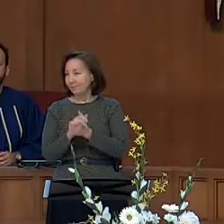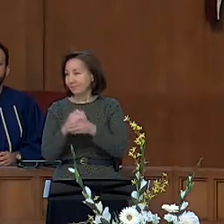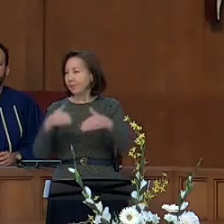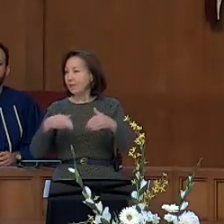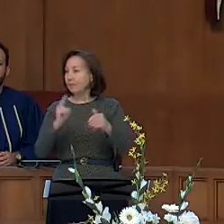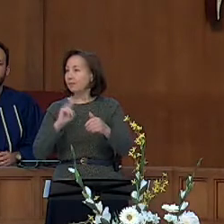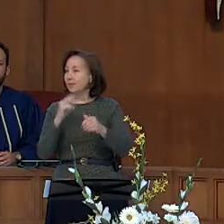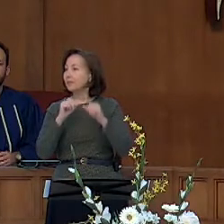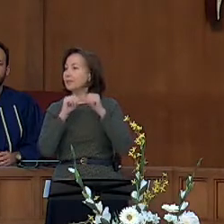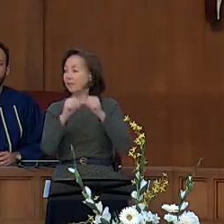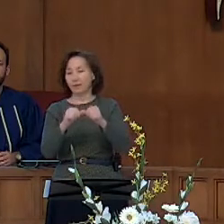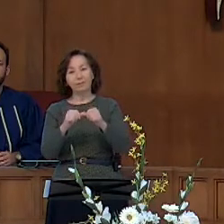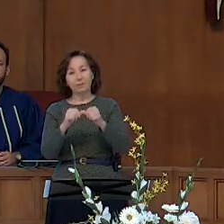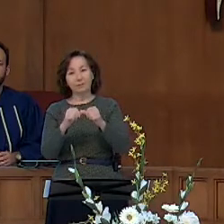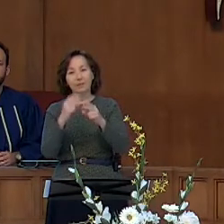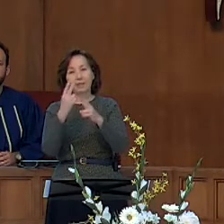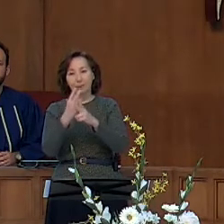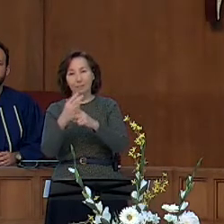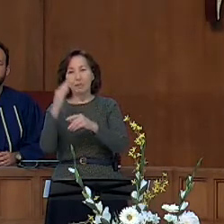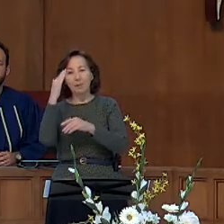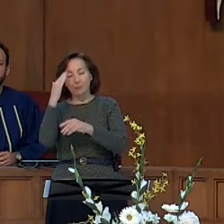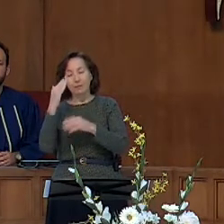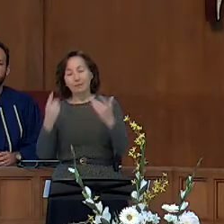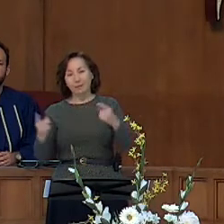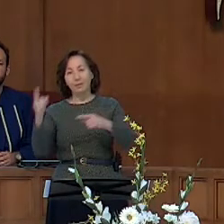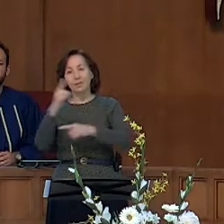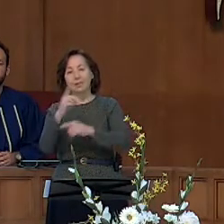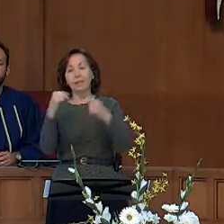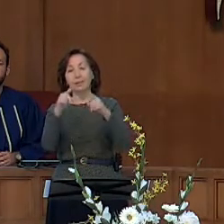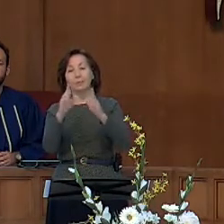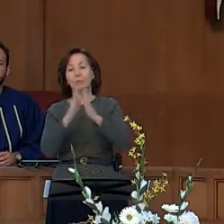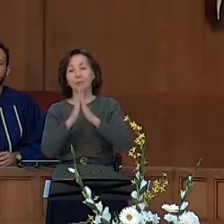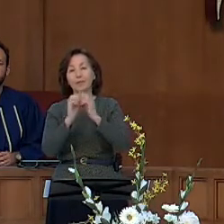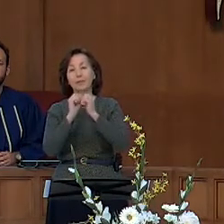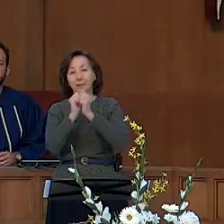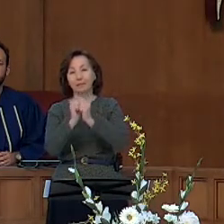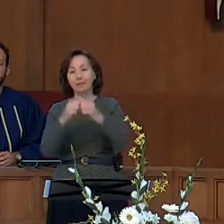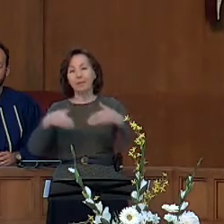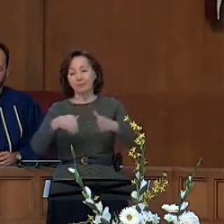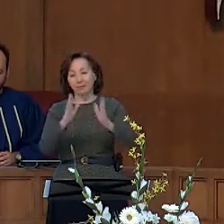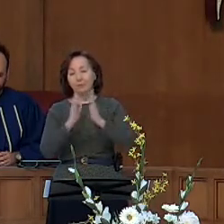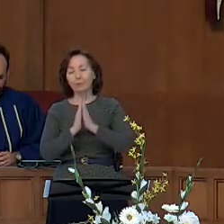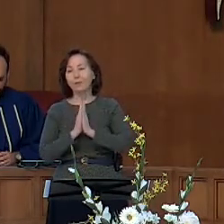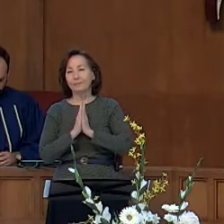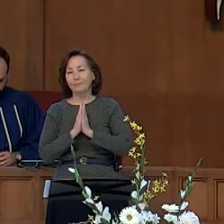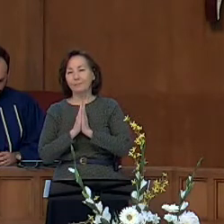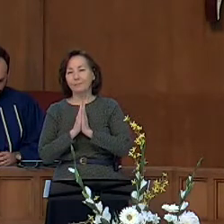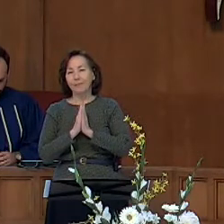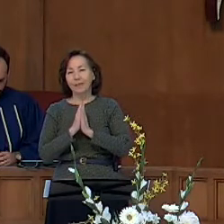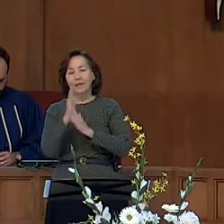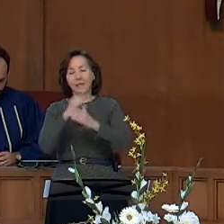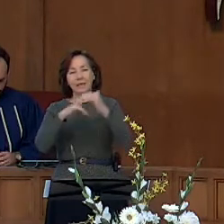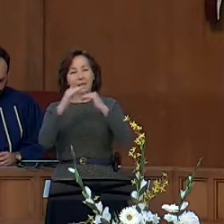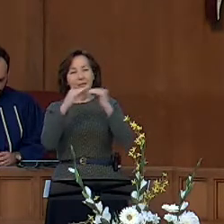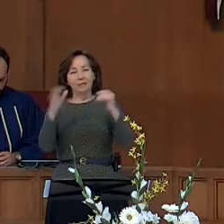keep all of them in our minds today as we pray together. Let us pray. Our Heavenly